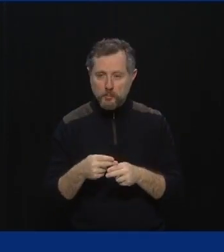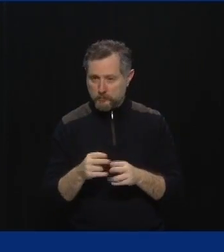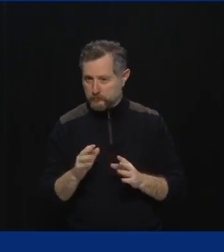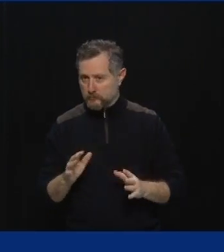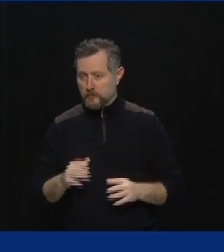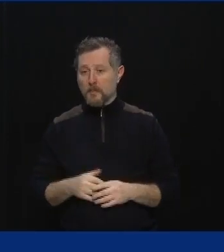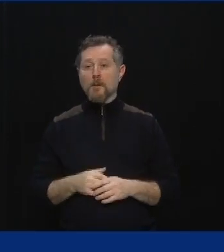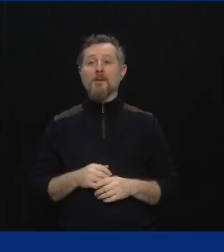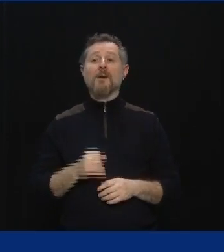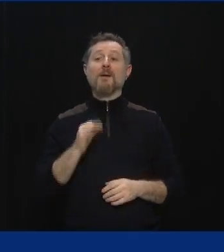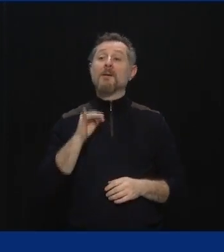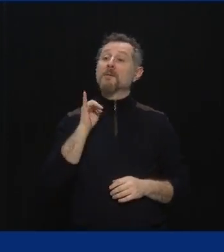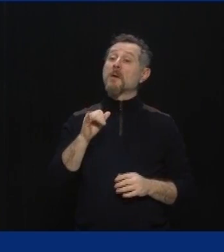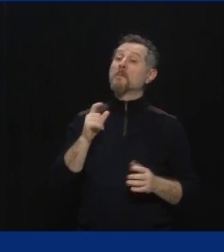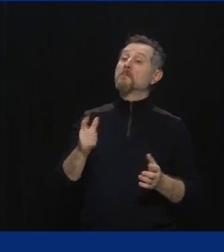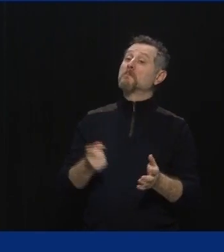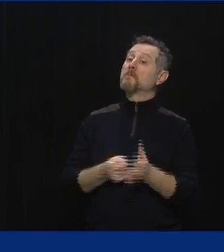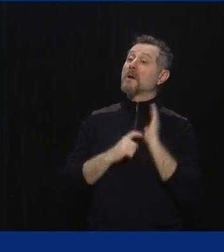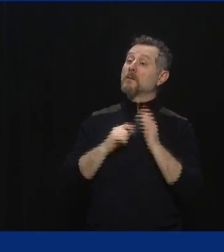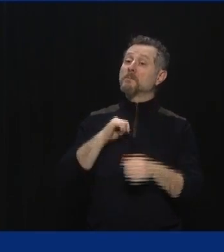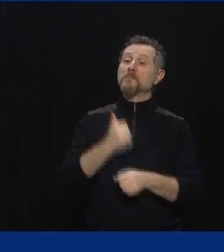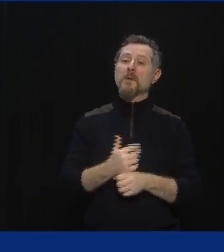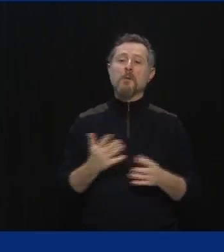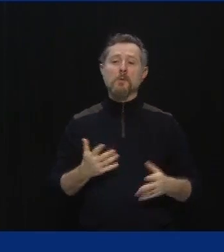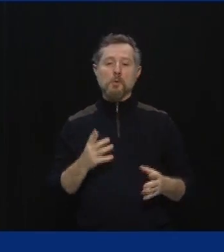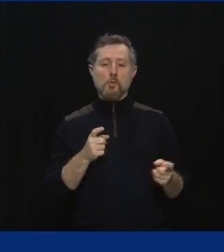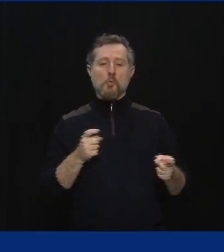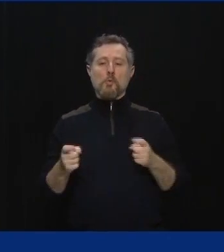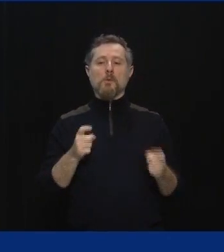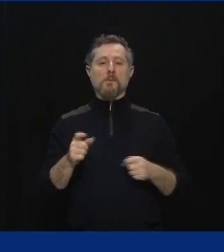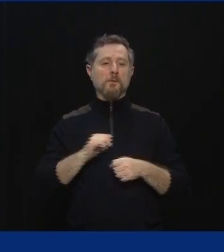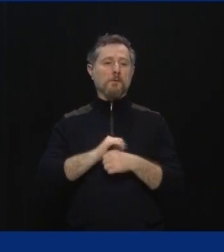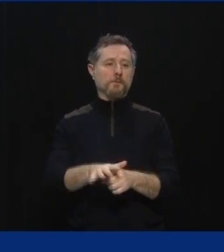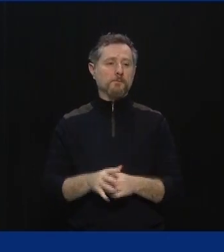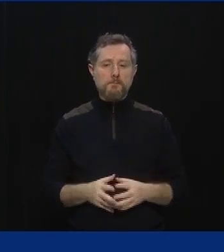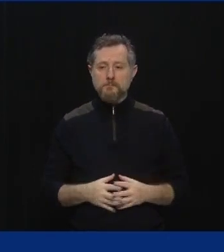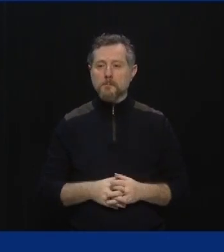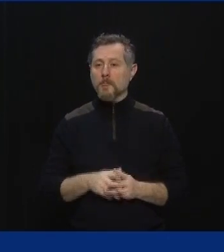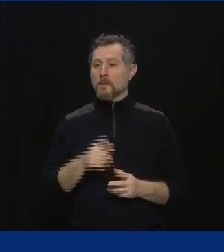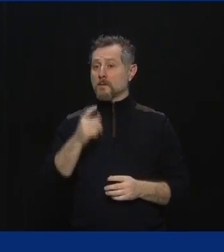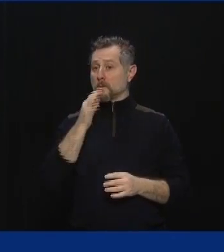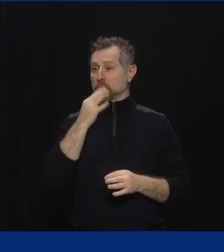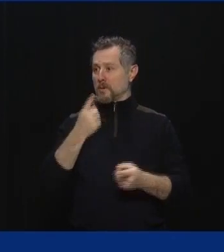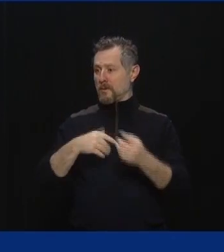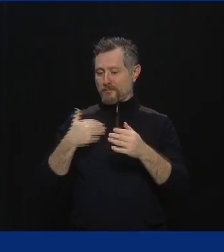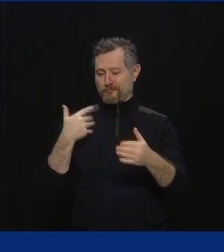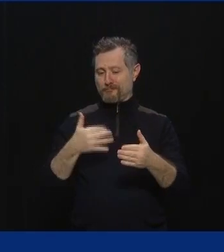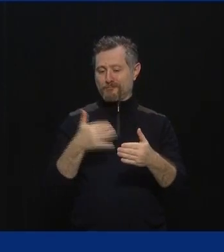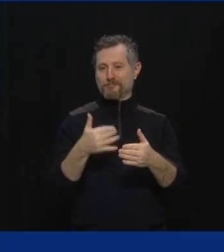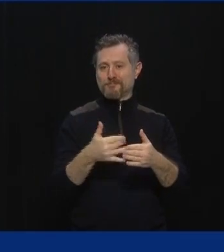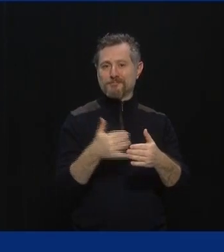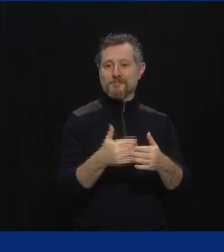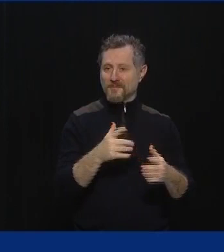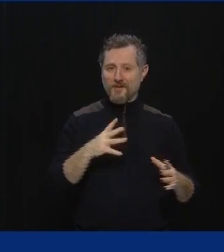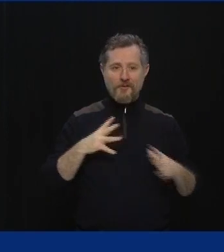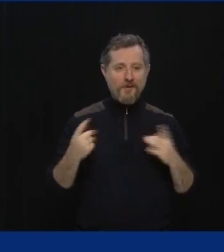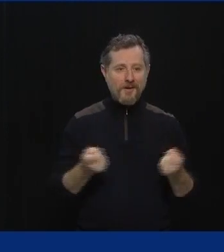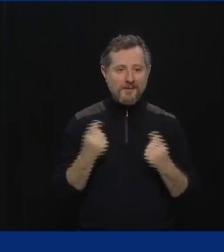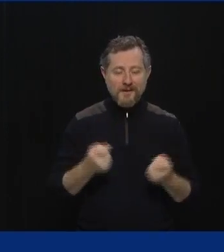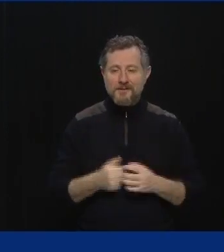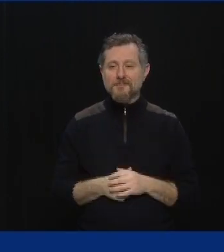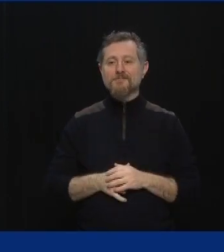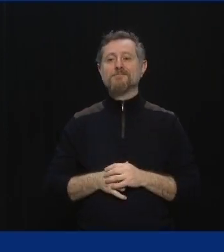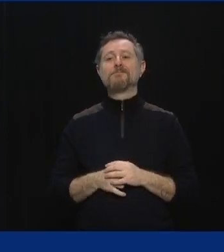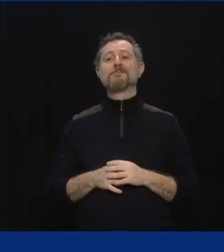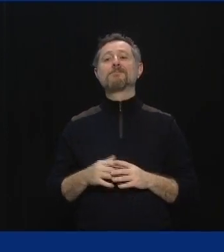by our need to get this under control as we approach the holiday season. So I don't have overflowing beds like I've seen in other